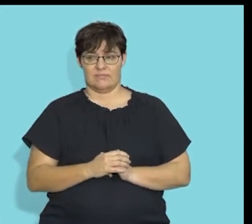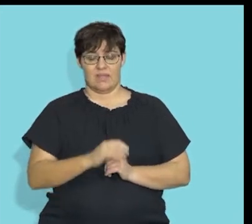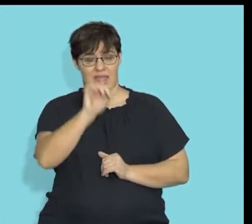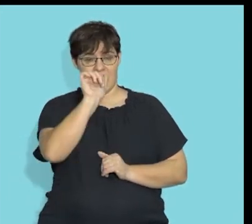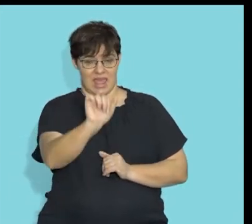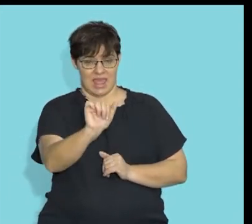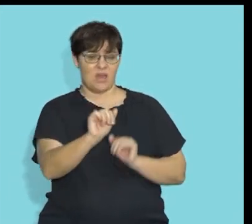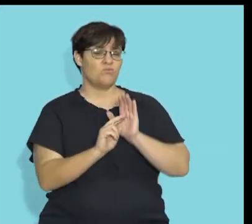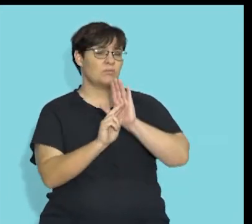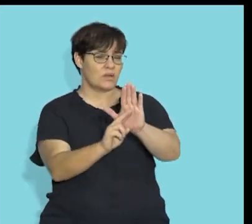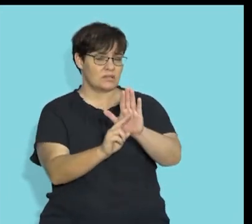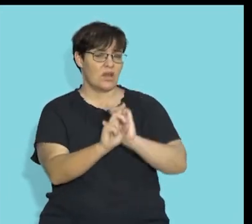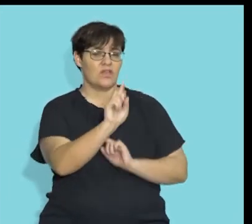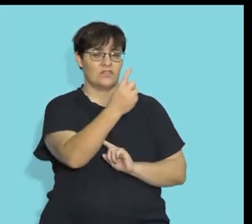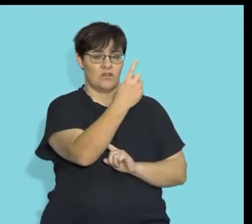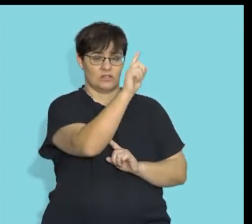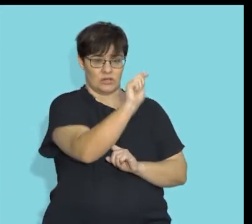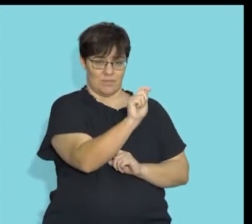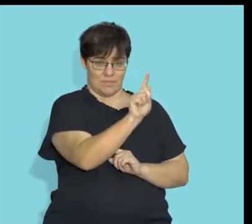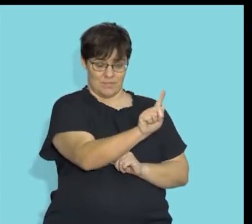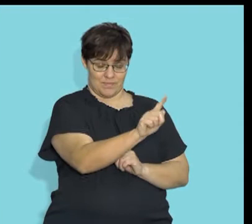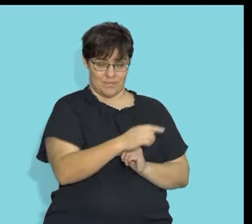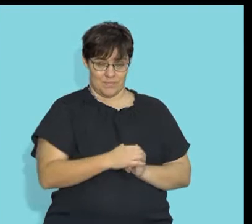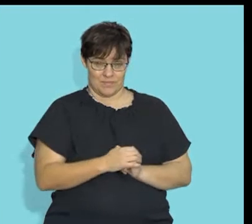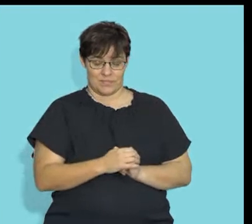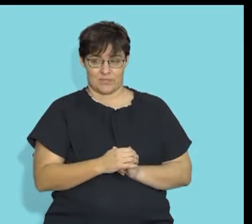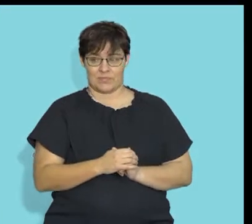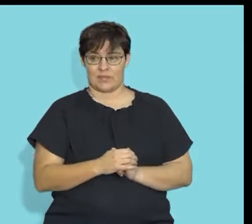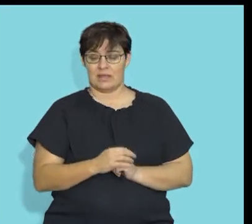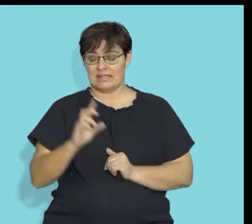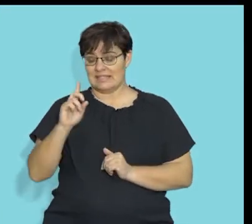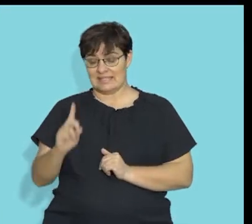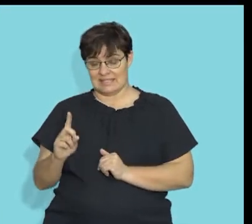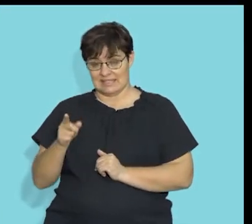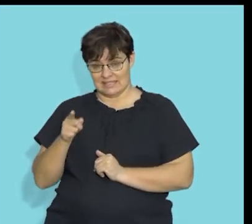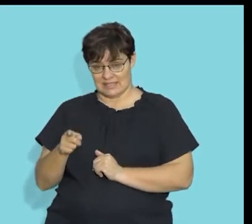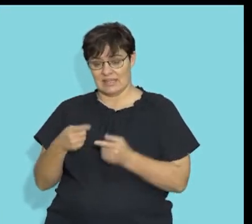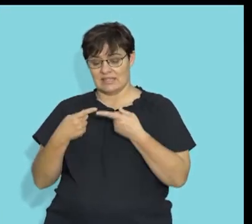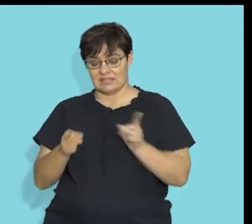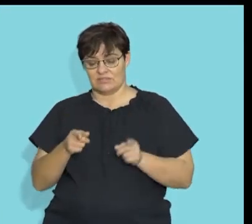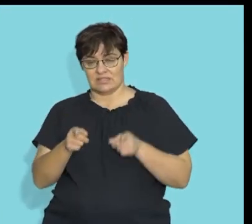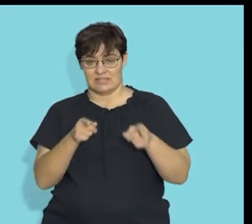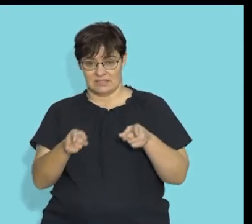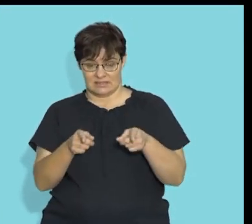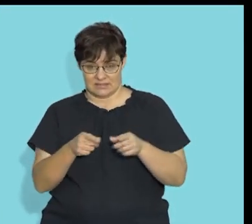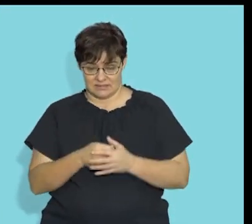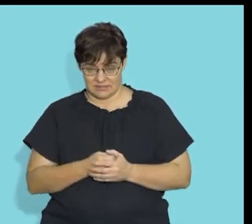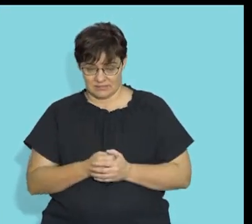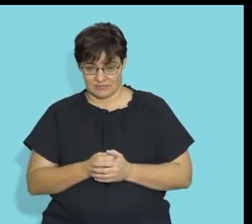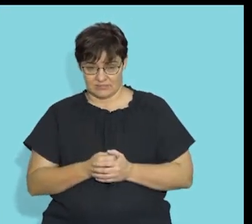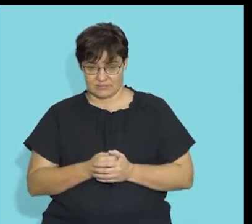A represents the value of term 1 and d represents my